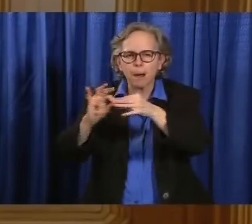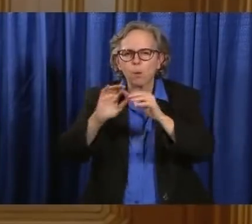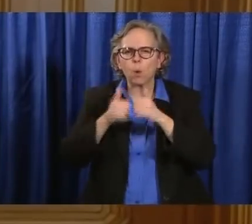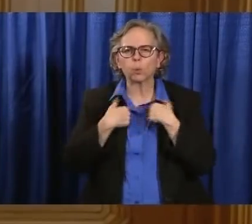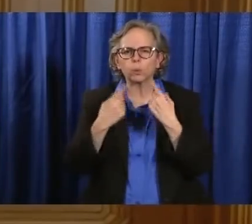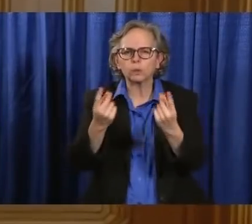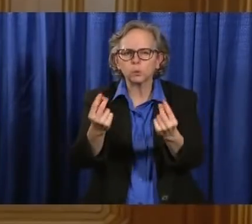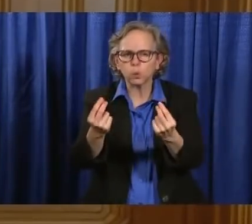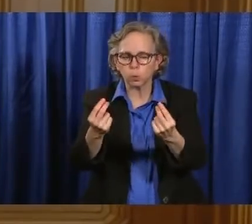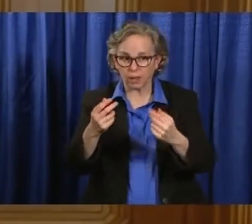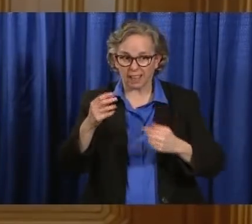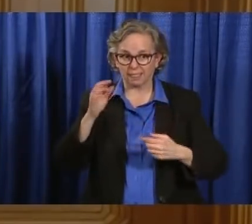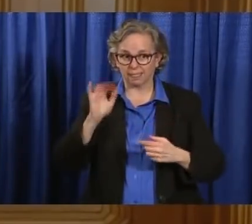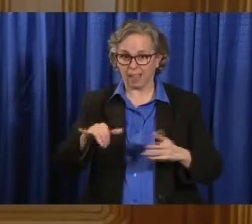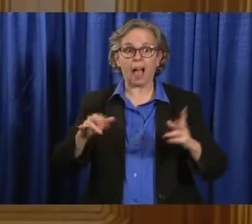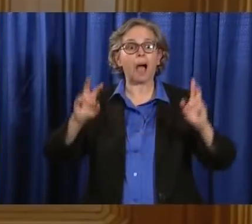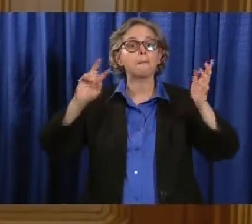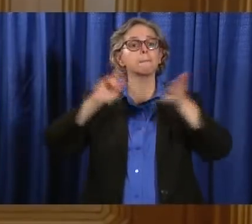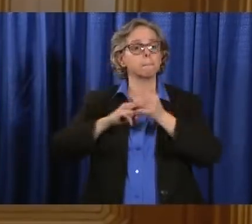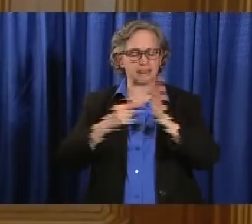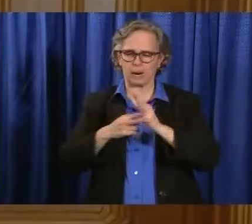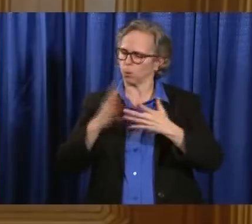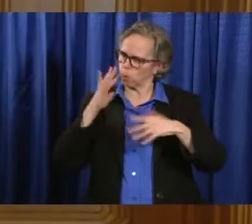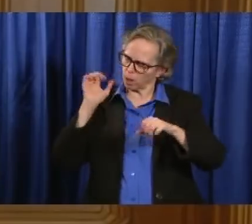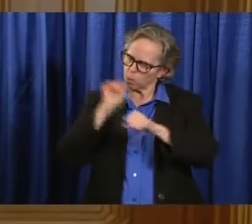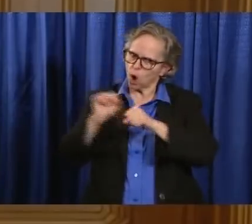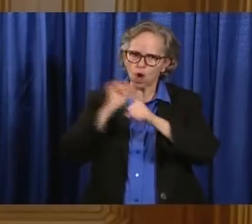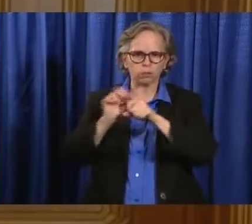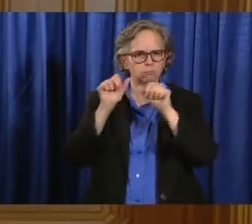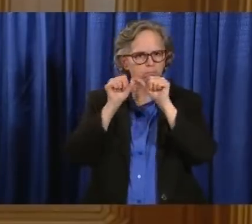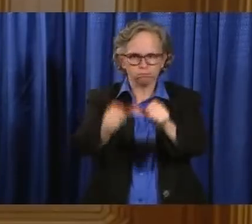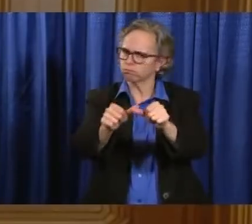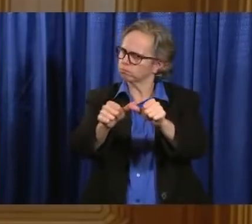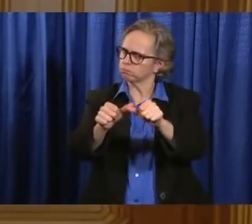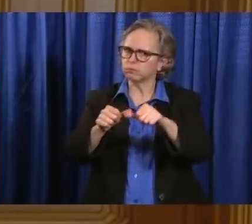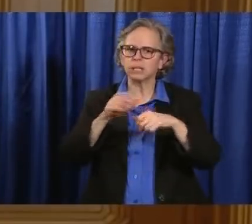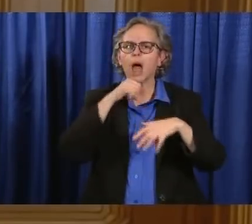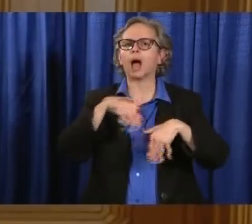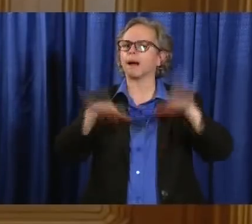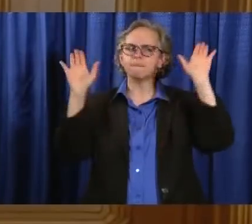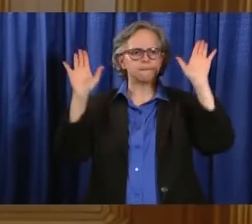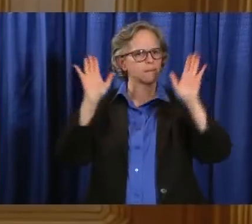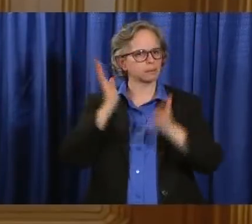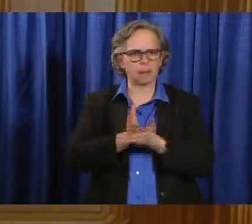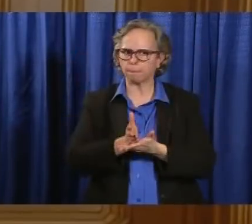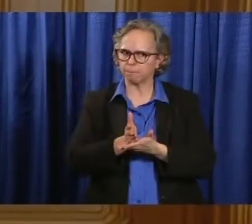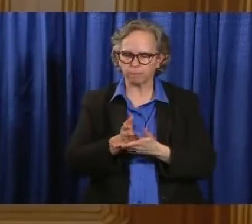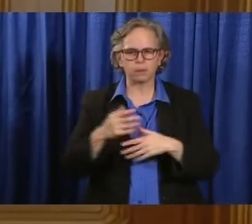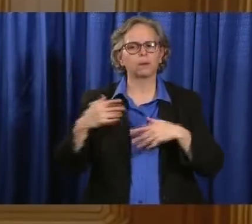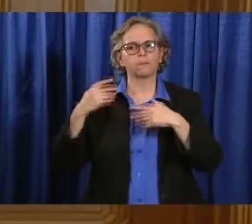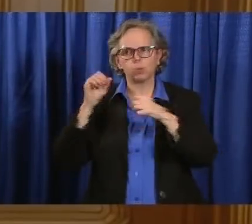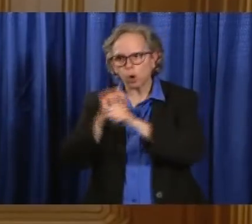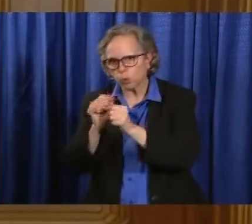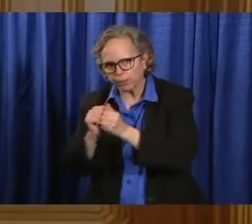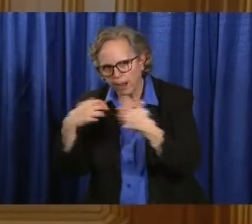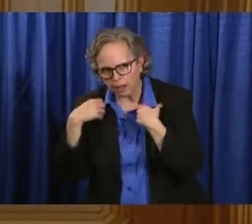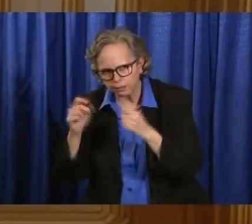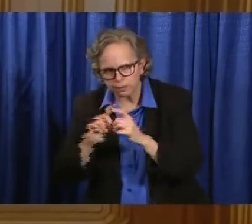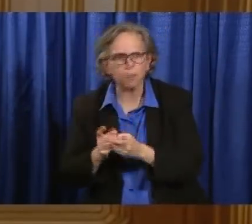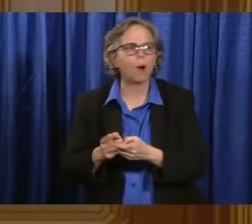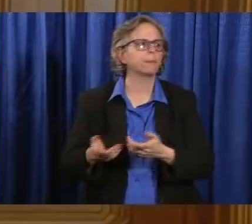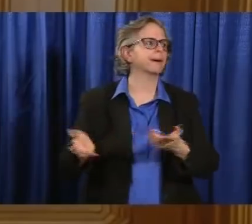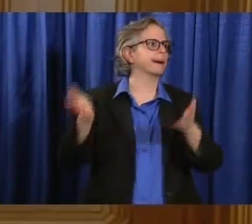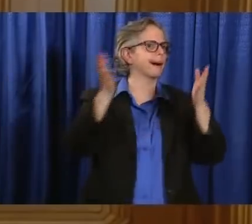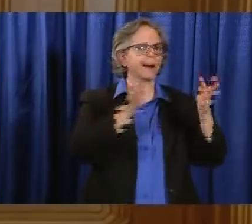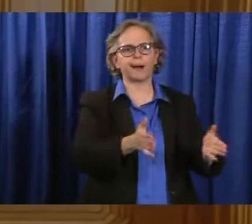will continue, and we will continue to work to build up the health department, but we'll also work to continue to do everything we can